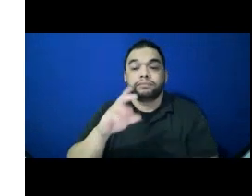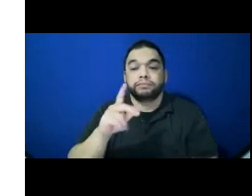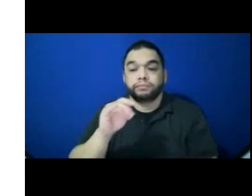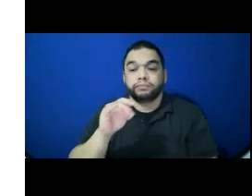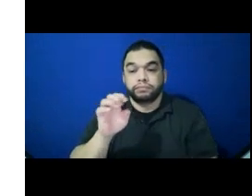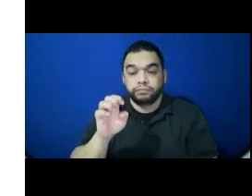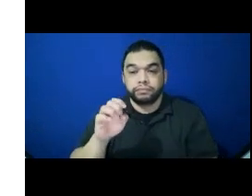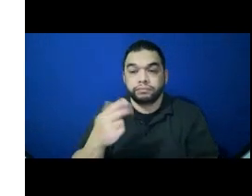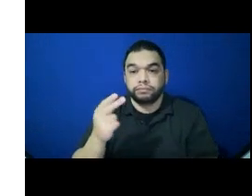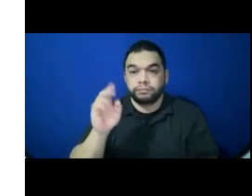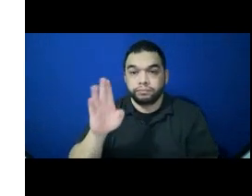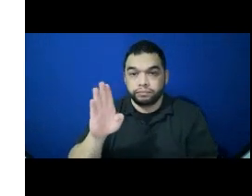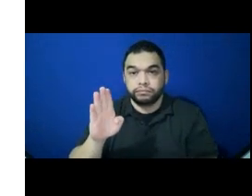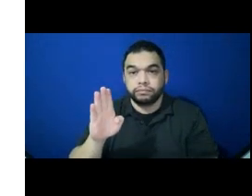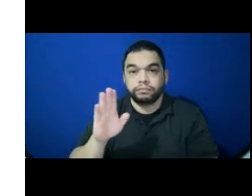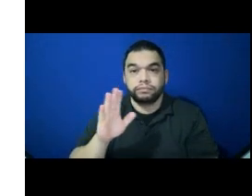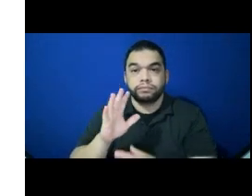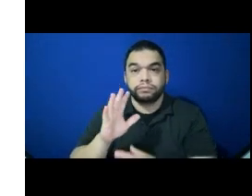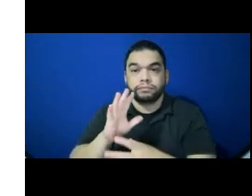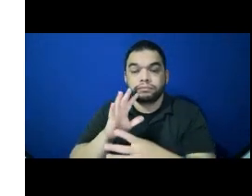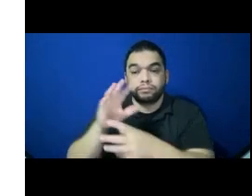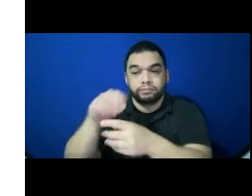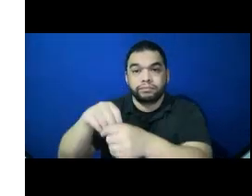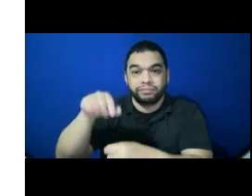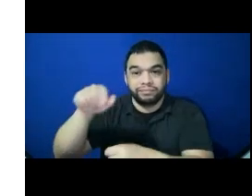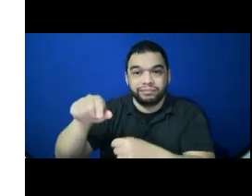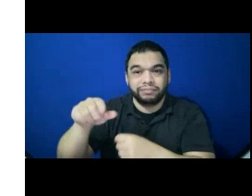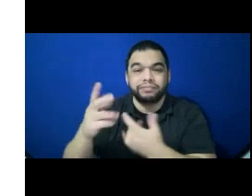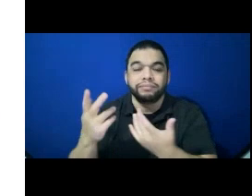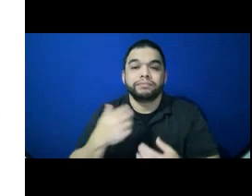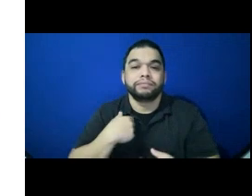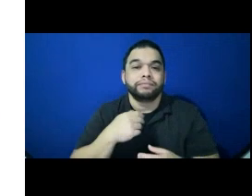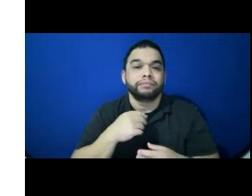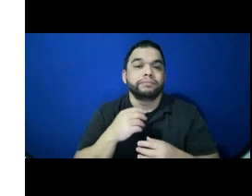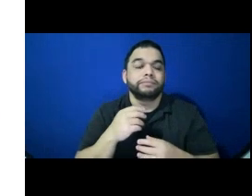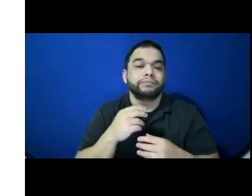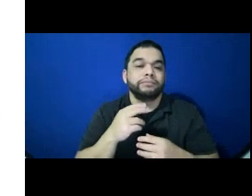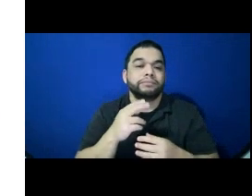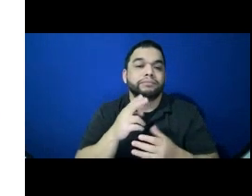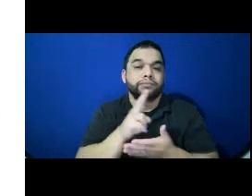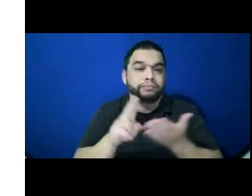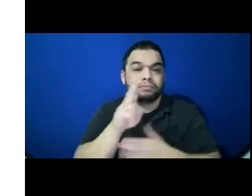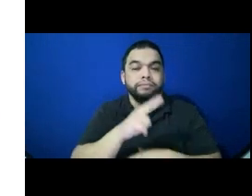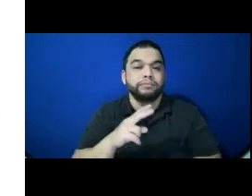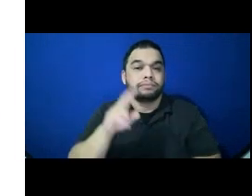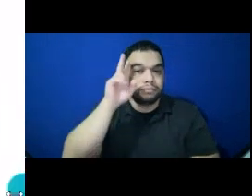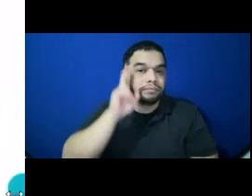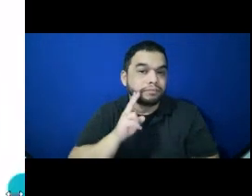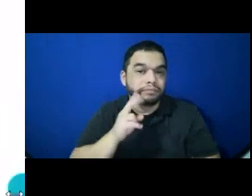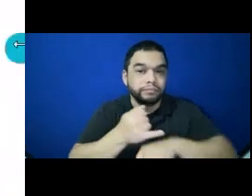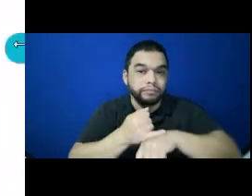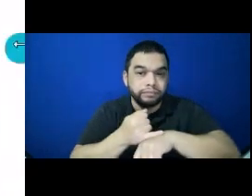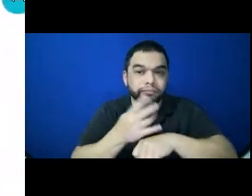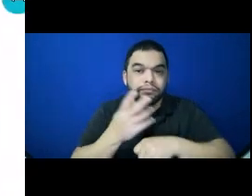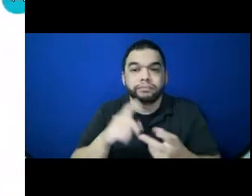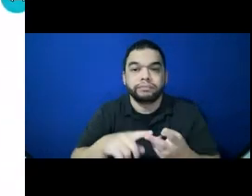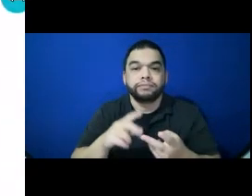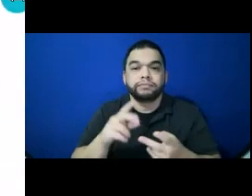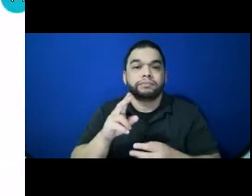Climate Science Alliance, University of the Virgin Islands, and Extension Service of the University of Puerto Rico. Next slide.